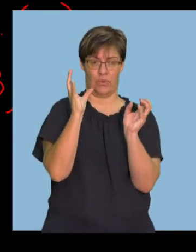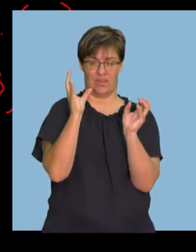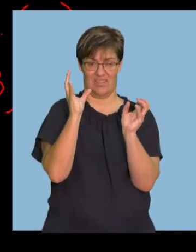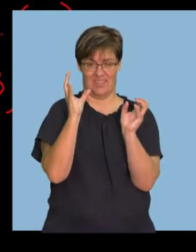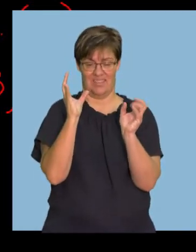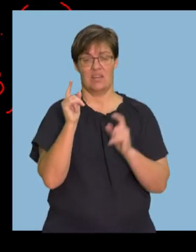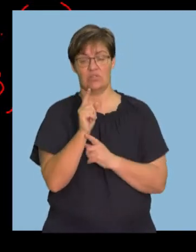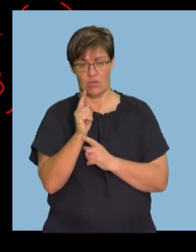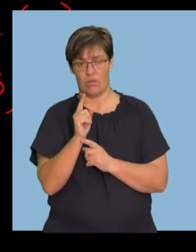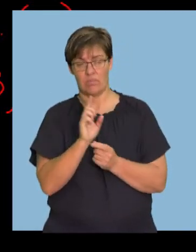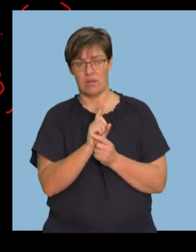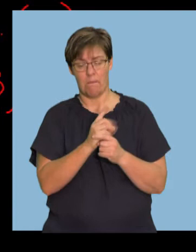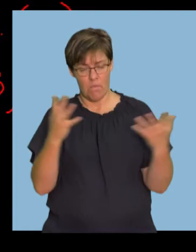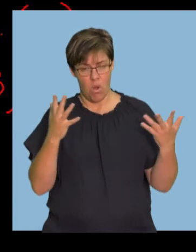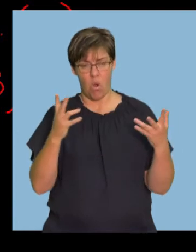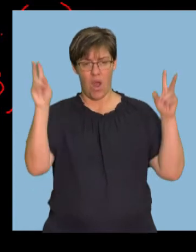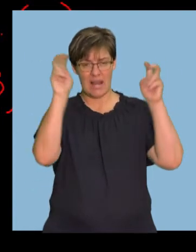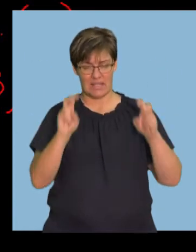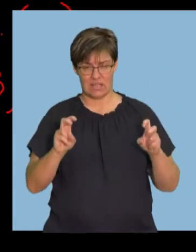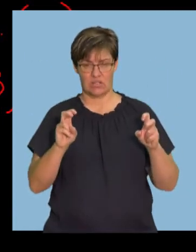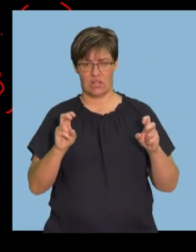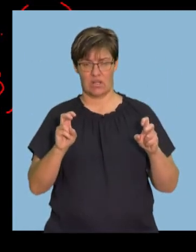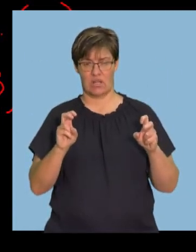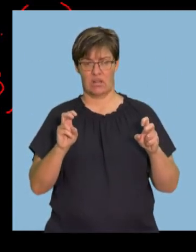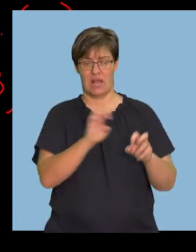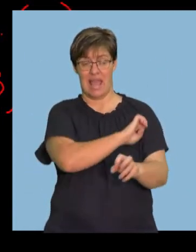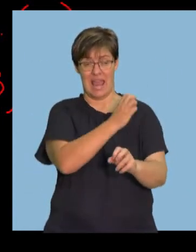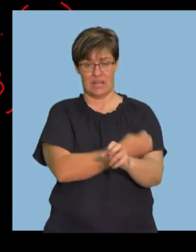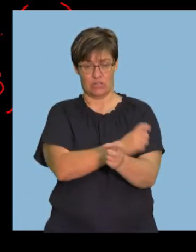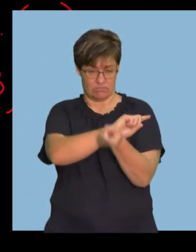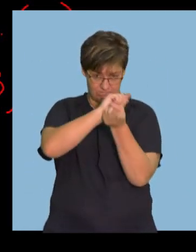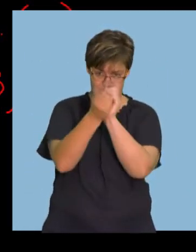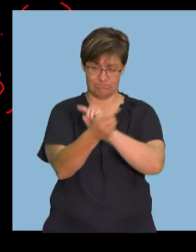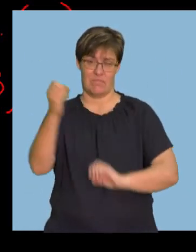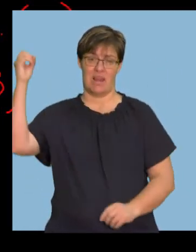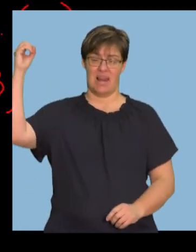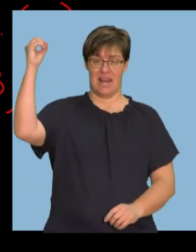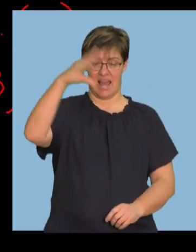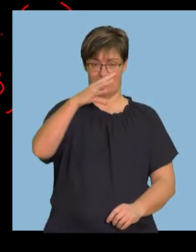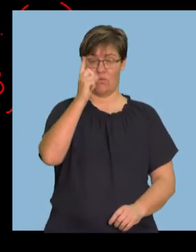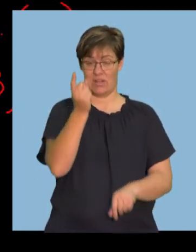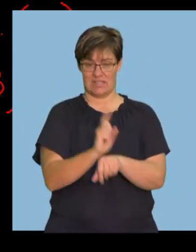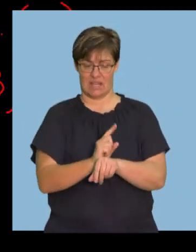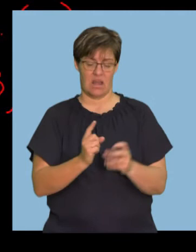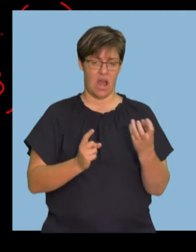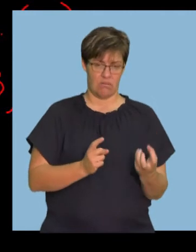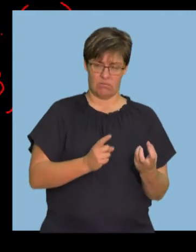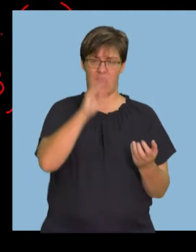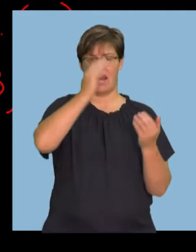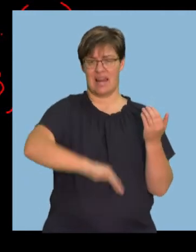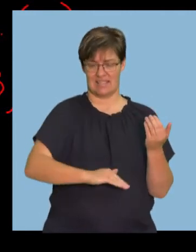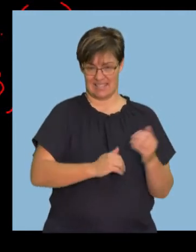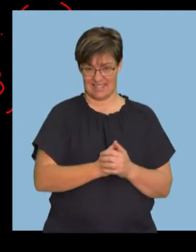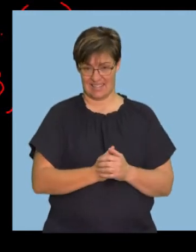brighter than R1. What does that mean? It means it converts a lot of electrical energy into light energy